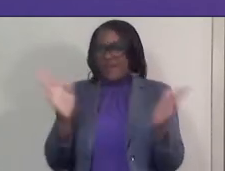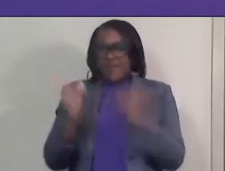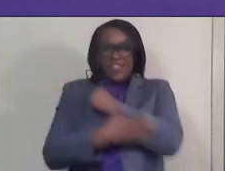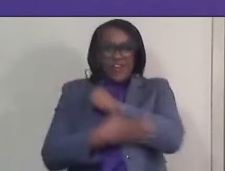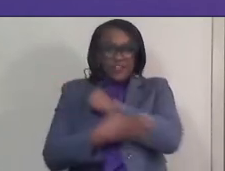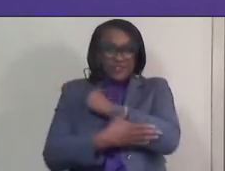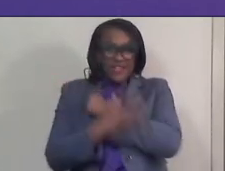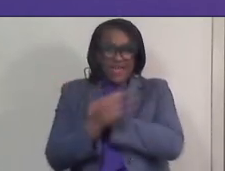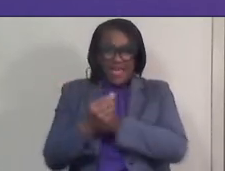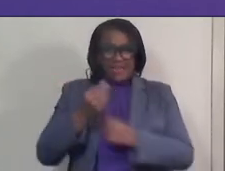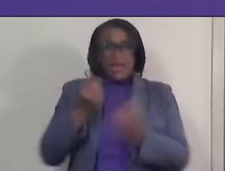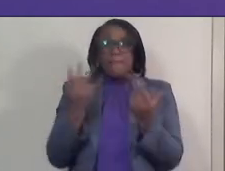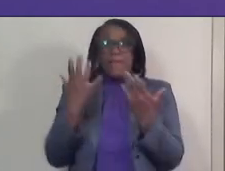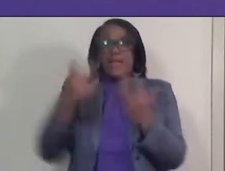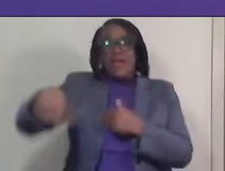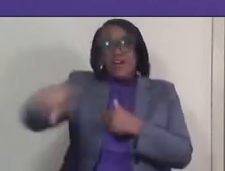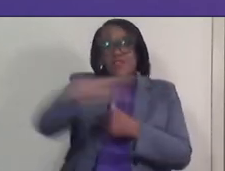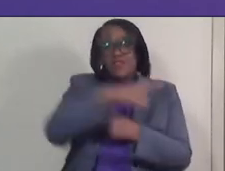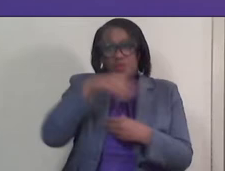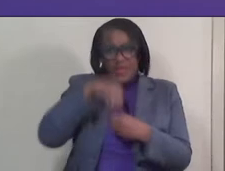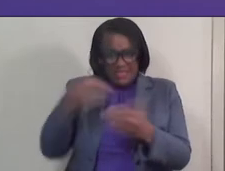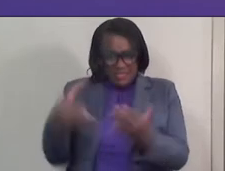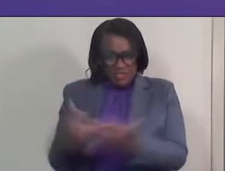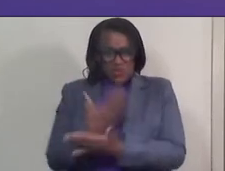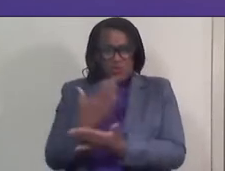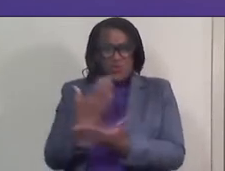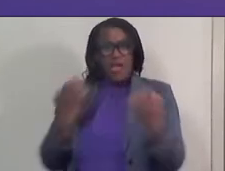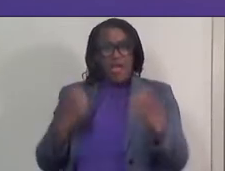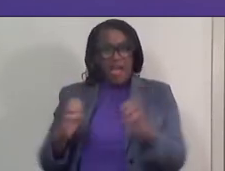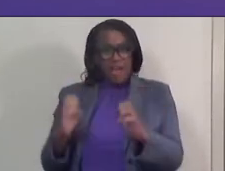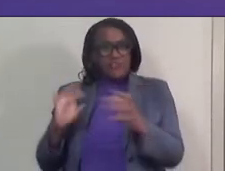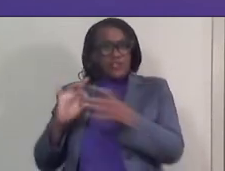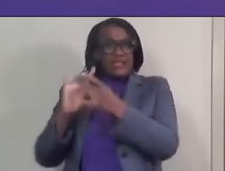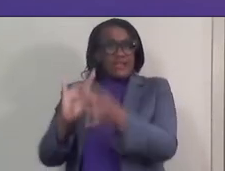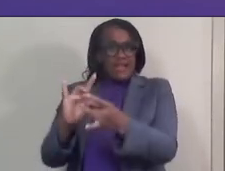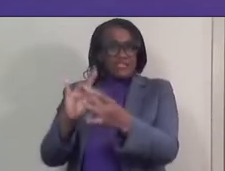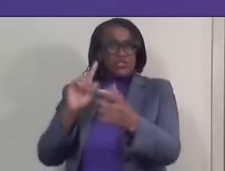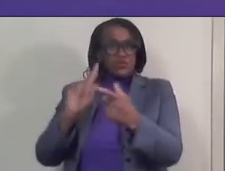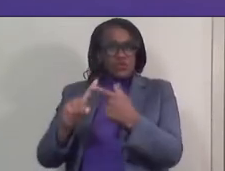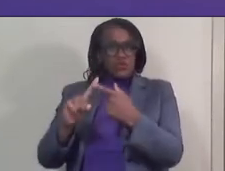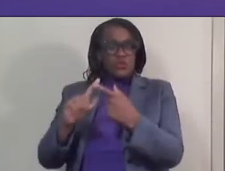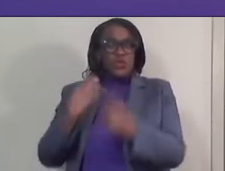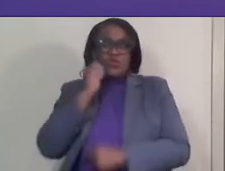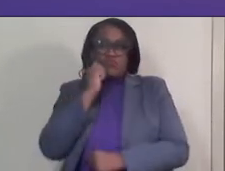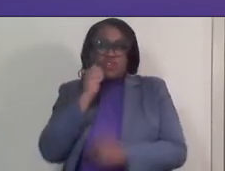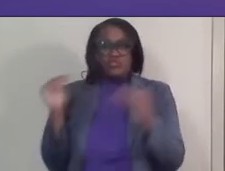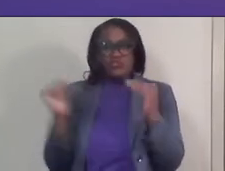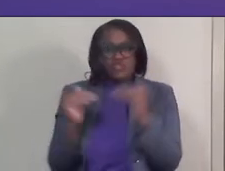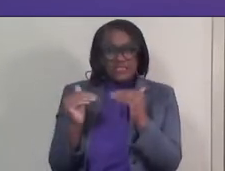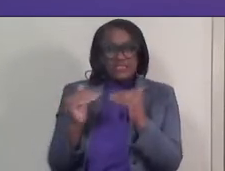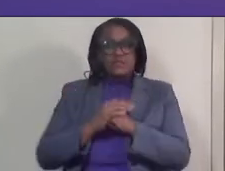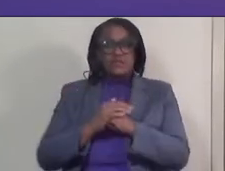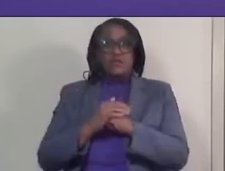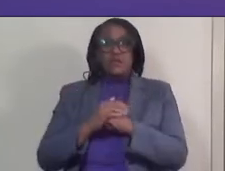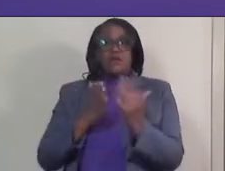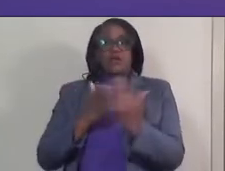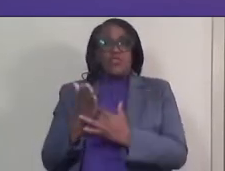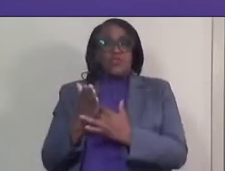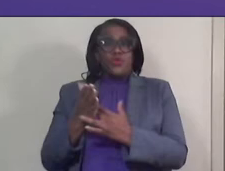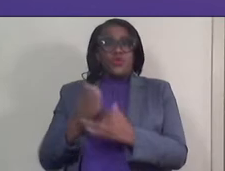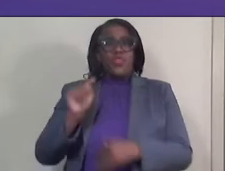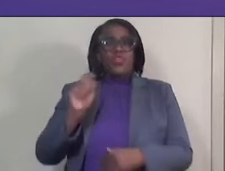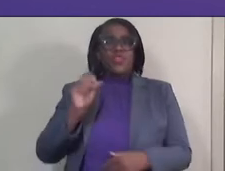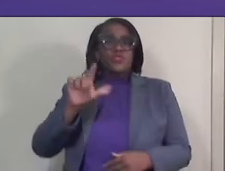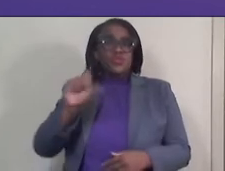in this new effort around racial justice through the tools that we share